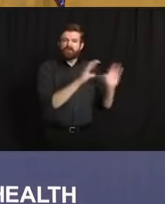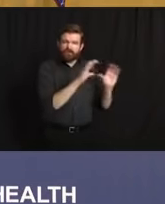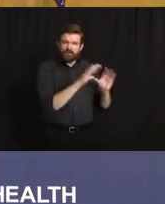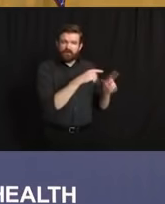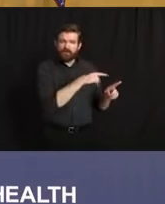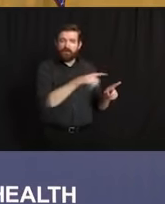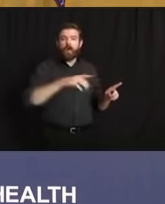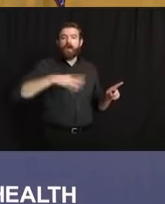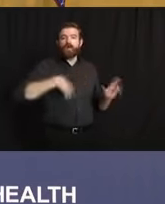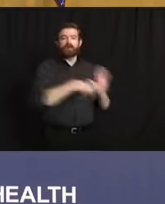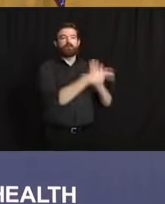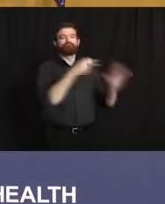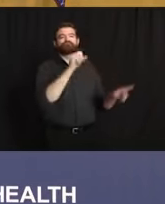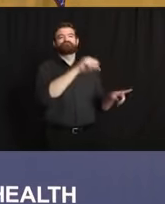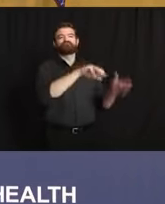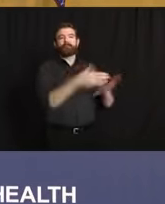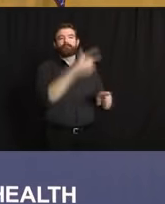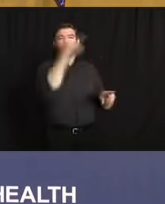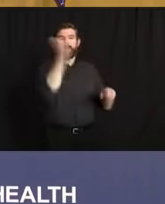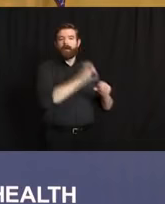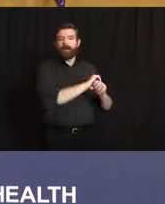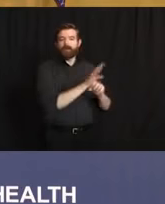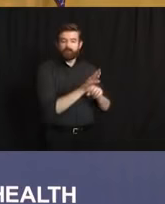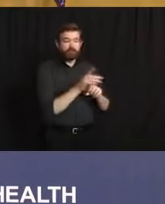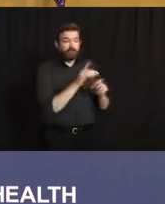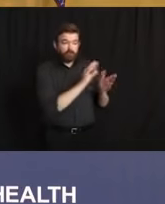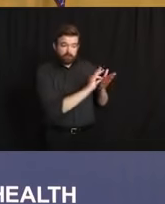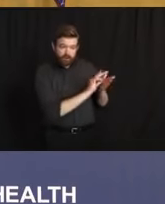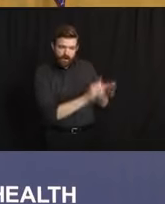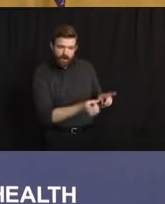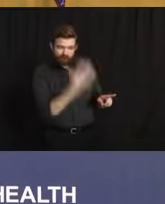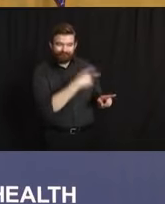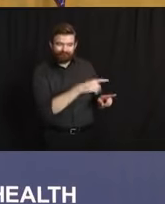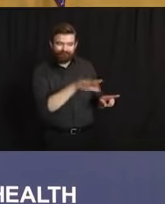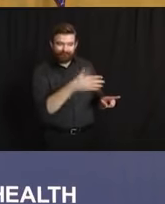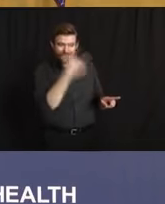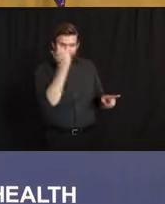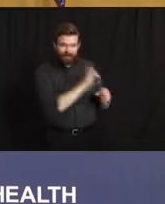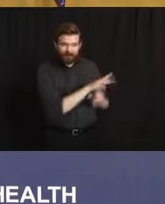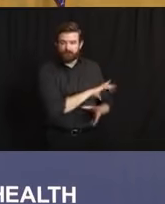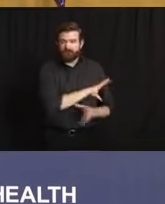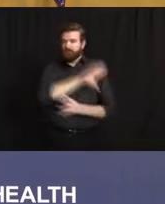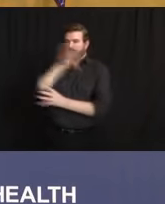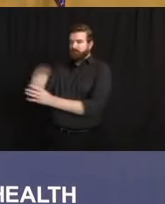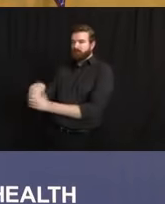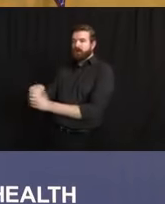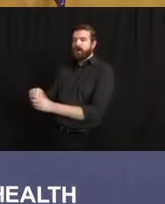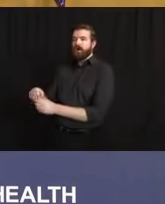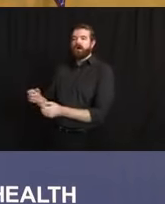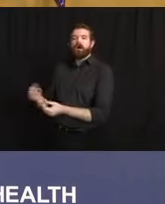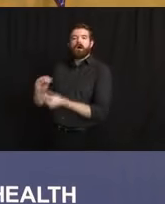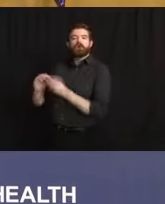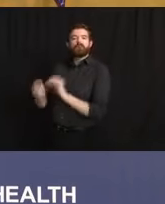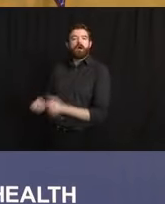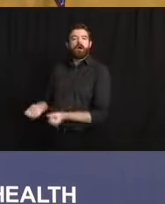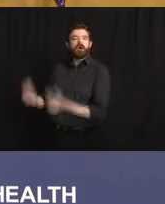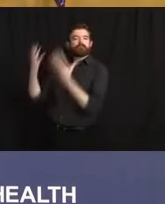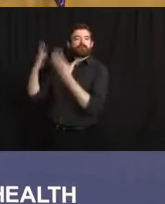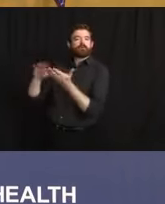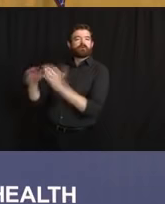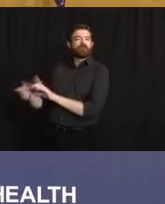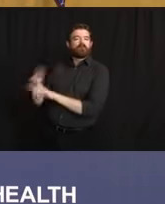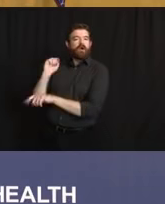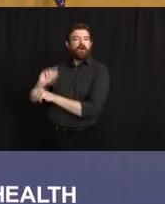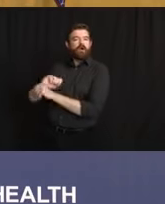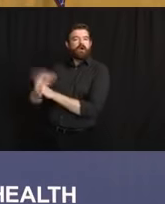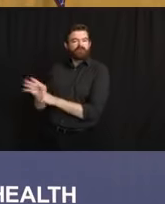care? Is this now the same as other states' methods? Does New York do this? Does the CDC recommend it? 2, you mentioned face coverings.